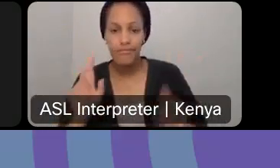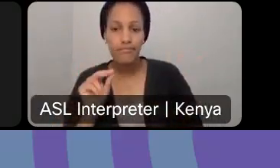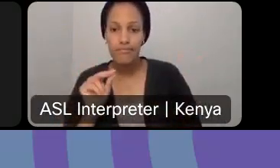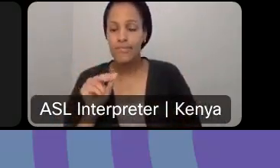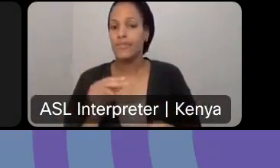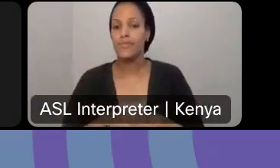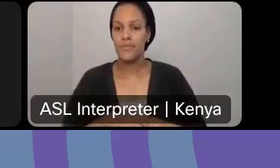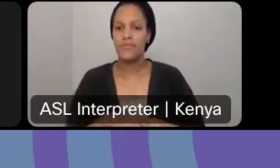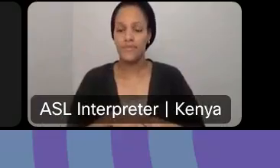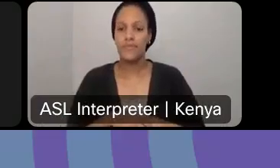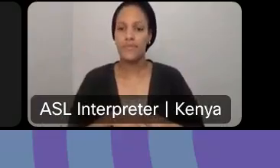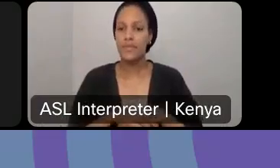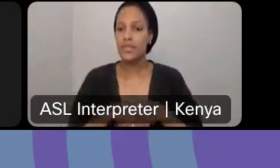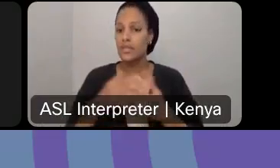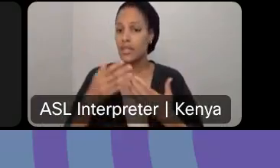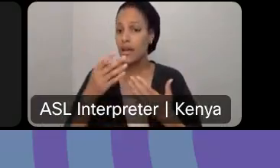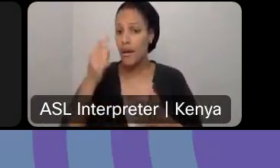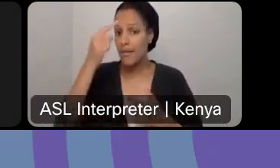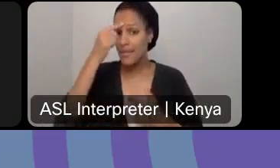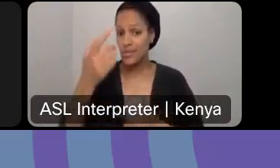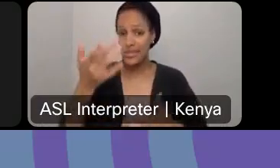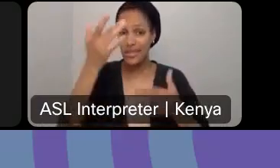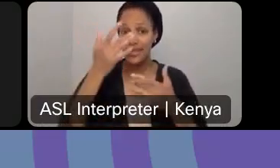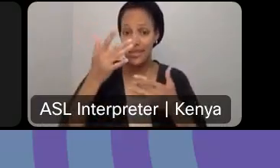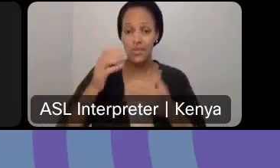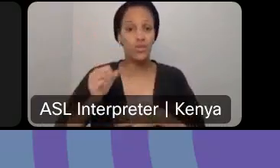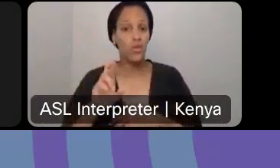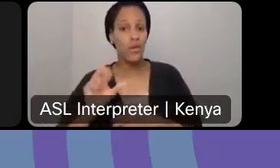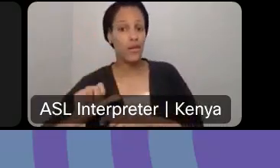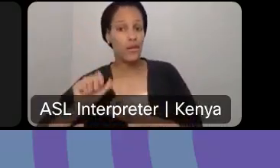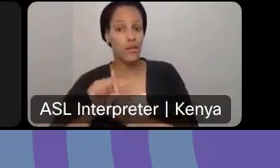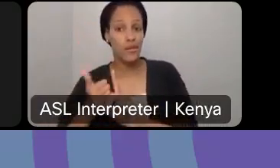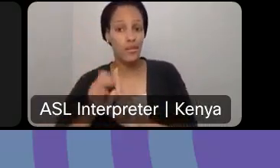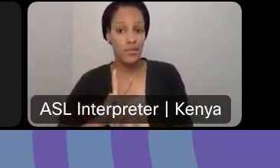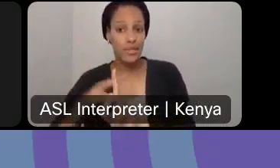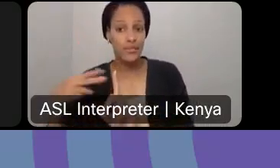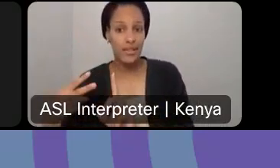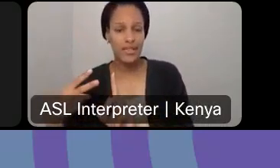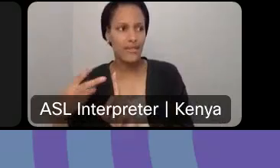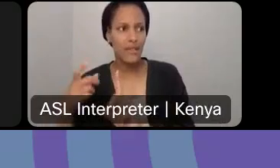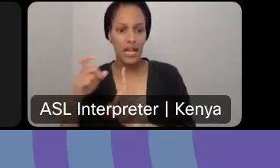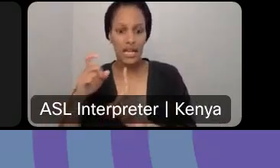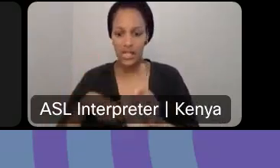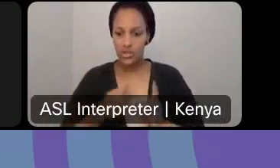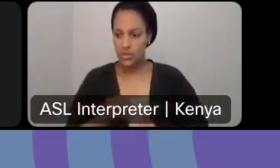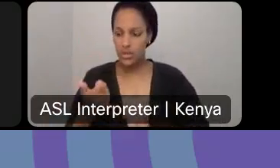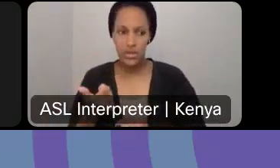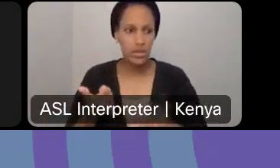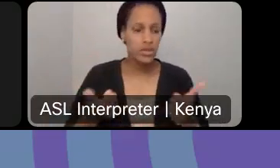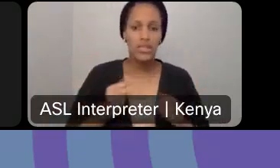can't think of mental illness or alternative perceptions as something to be removed to make a person